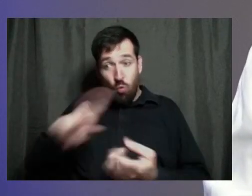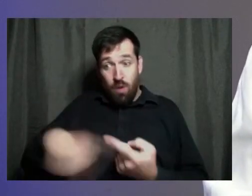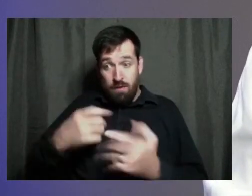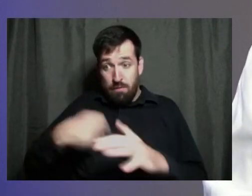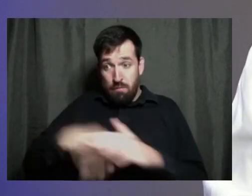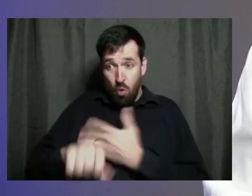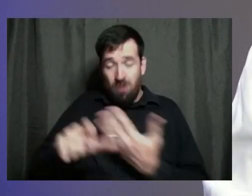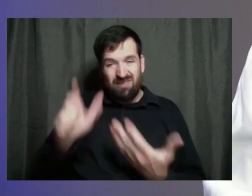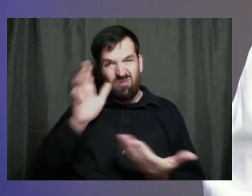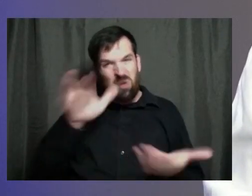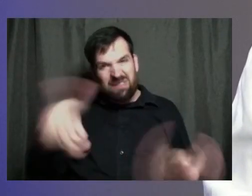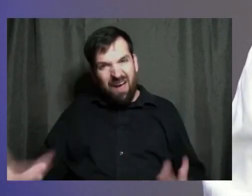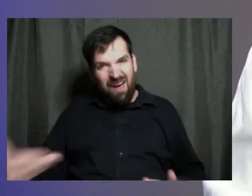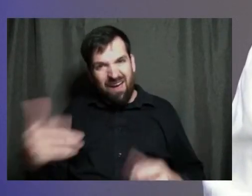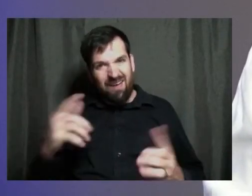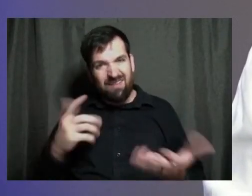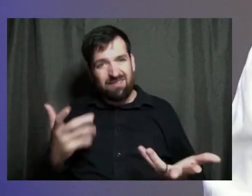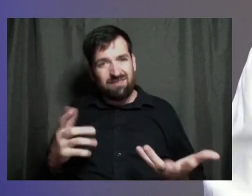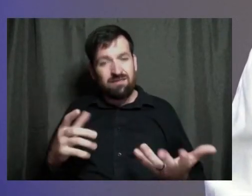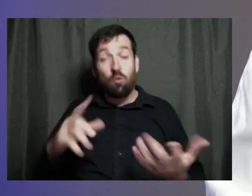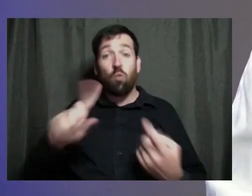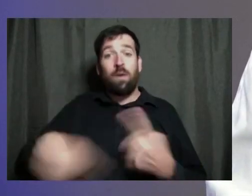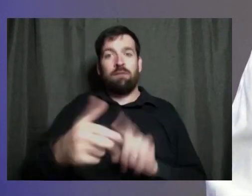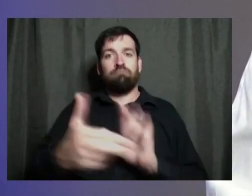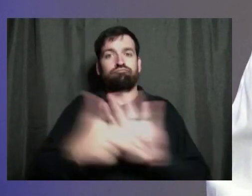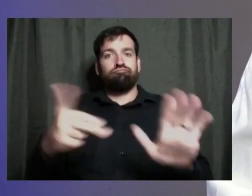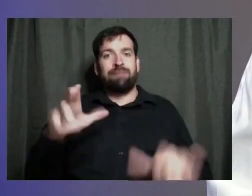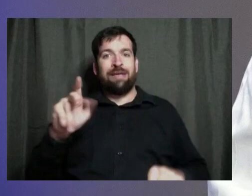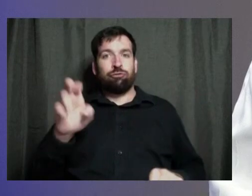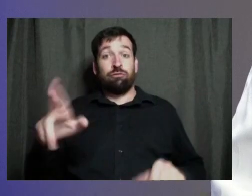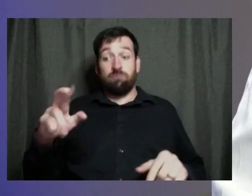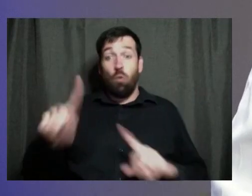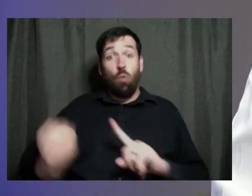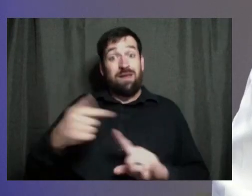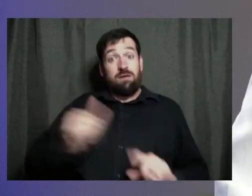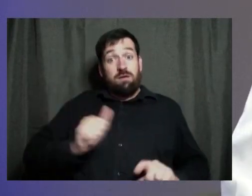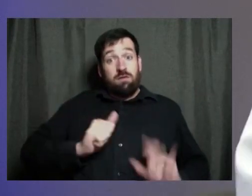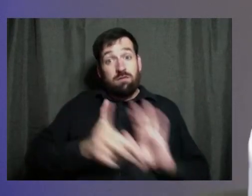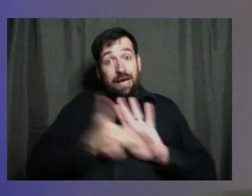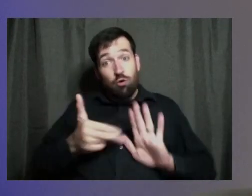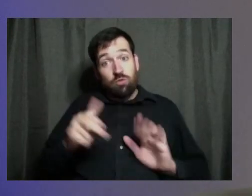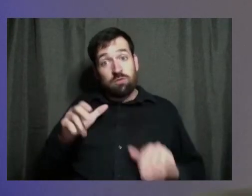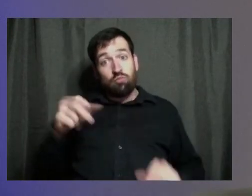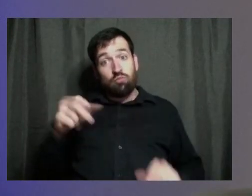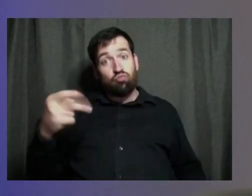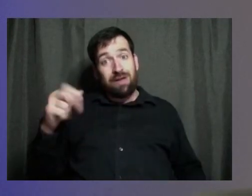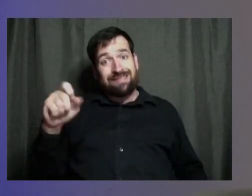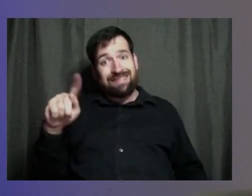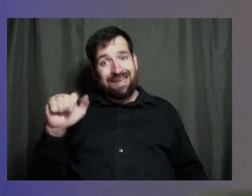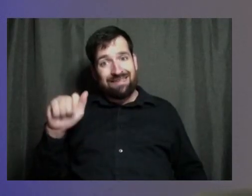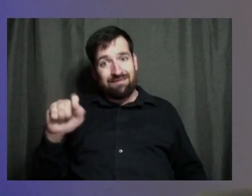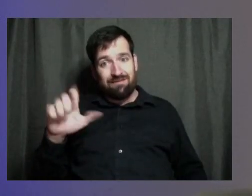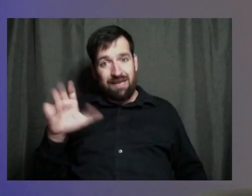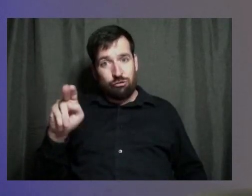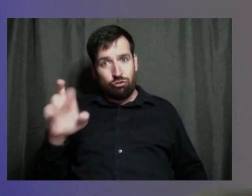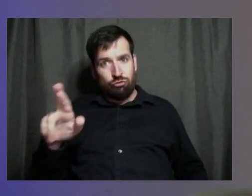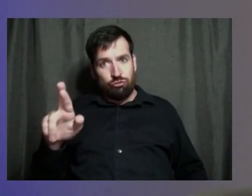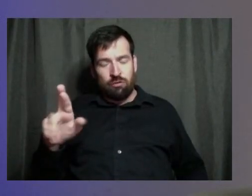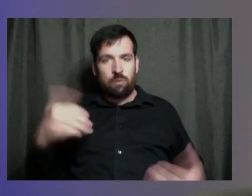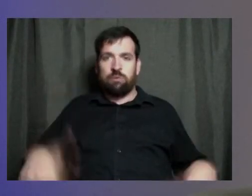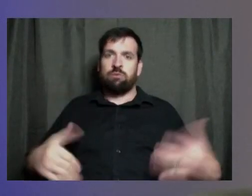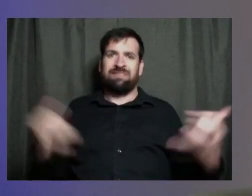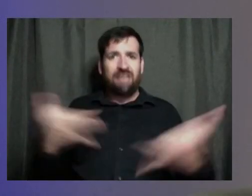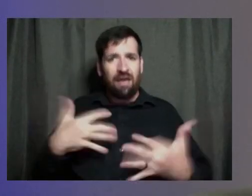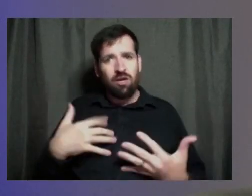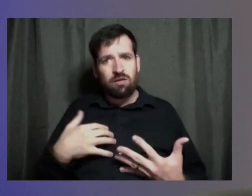that diagnosis of cancer, and it scares you. When I was diagnosed with prostate cancer, it scared me. And, who takes care of you then? And I think one of